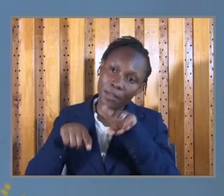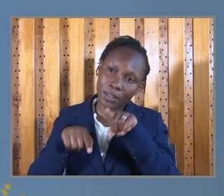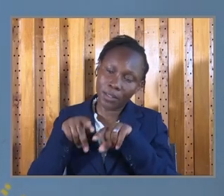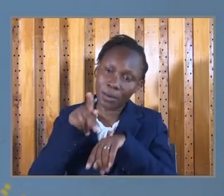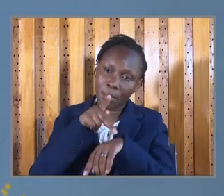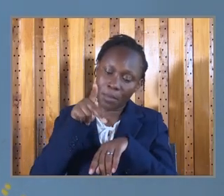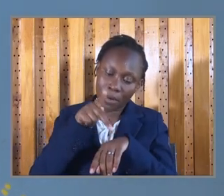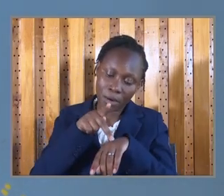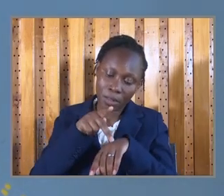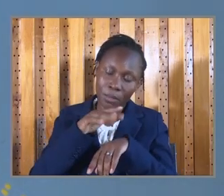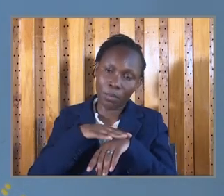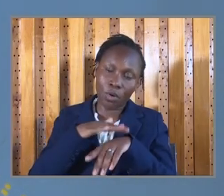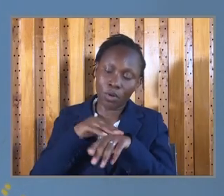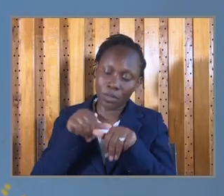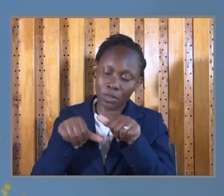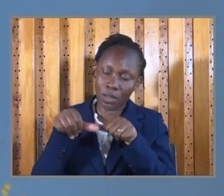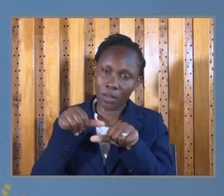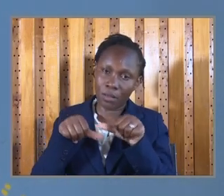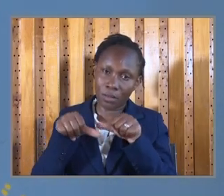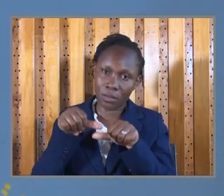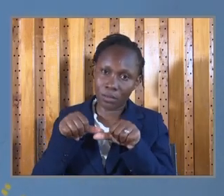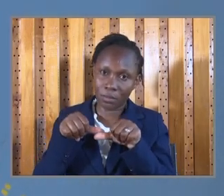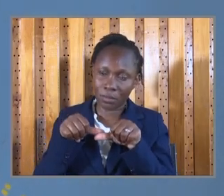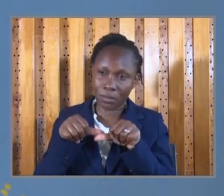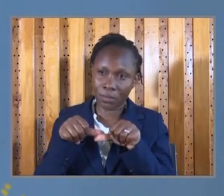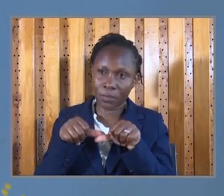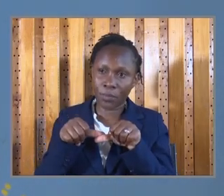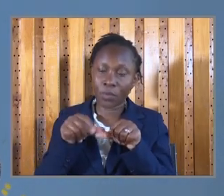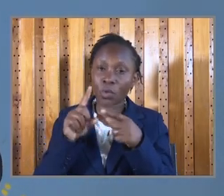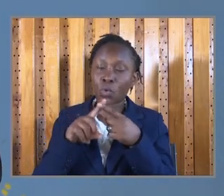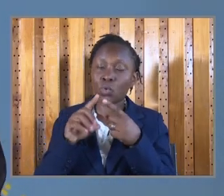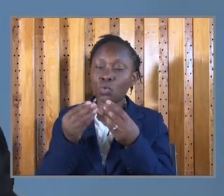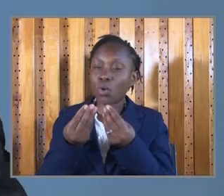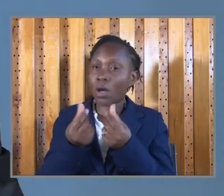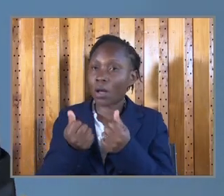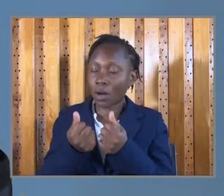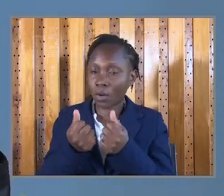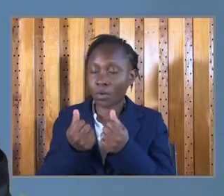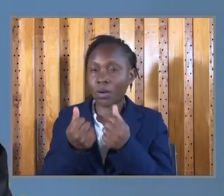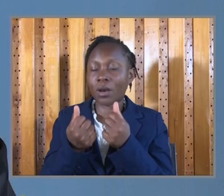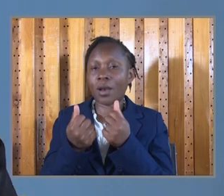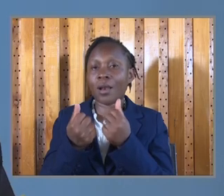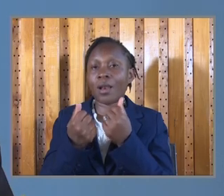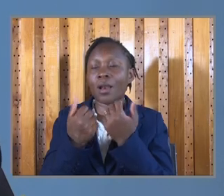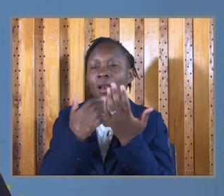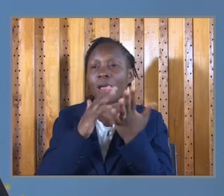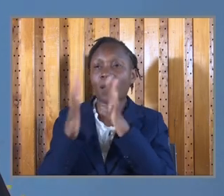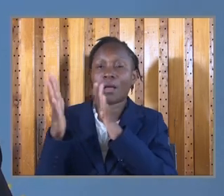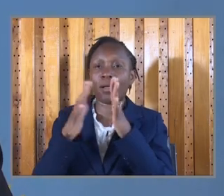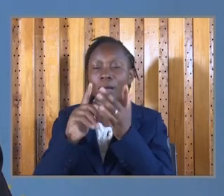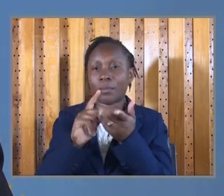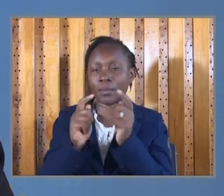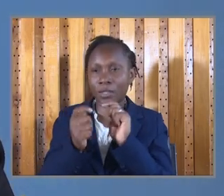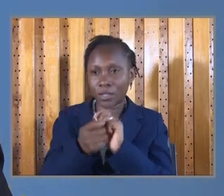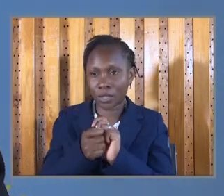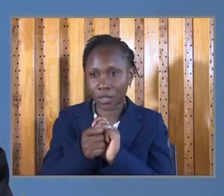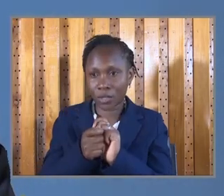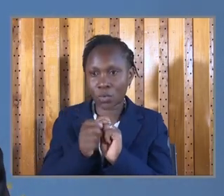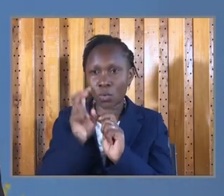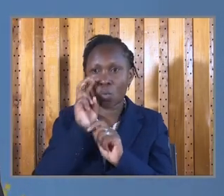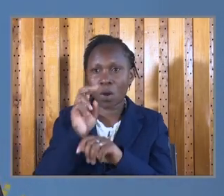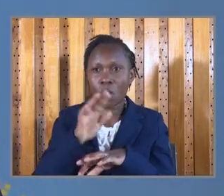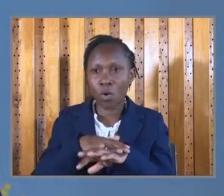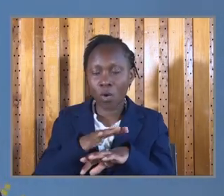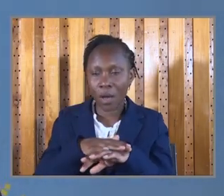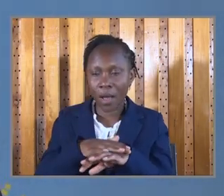science. To tackle climate change, we have to make sure we're guided by science, we're guided